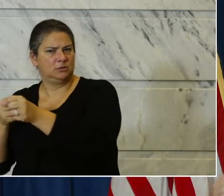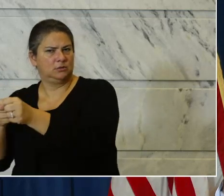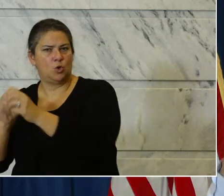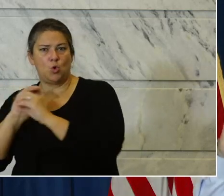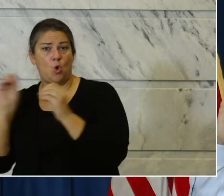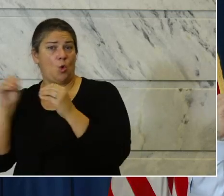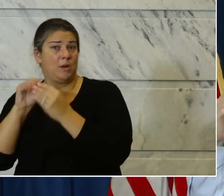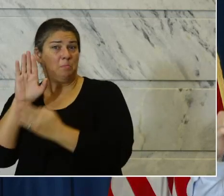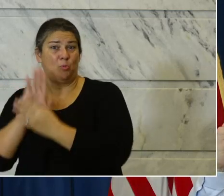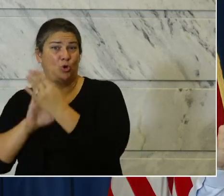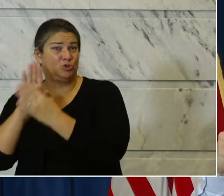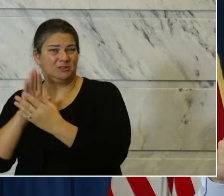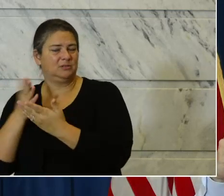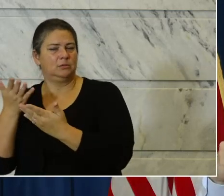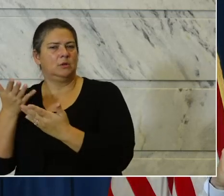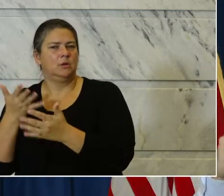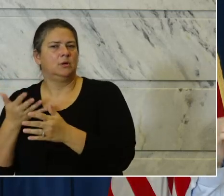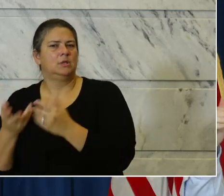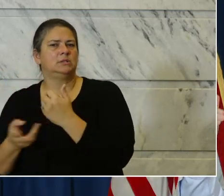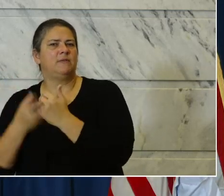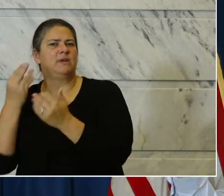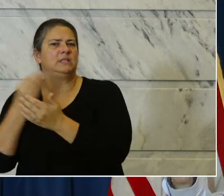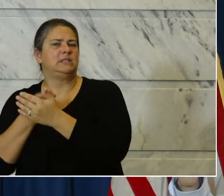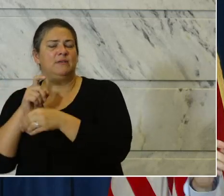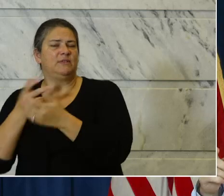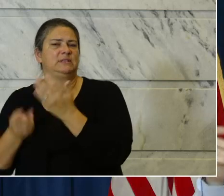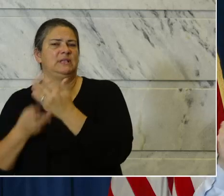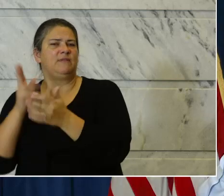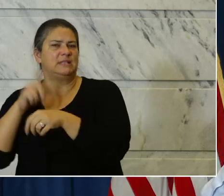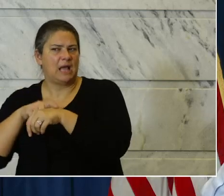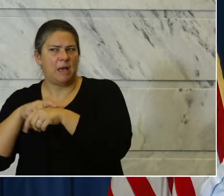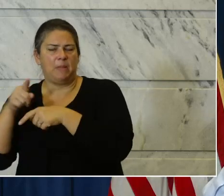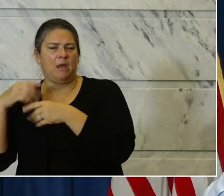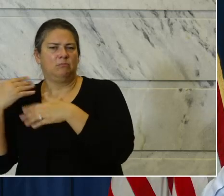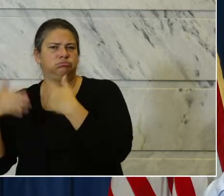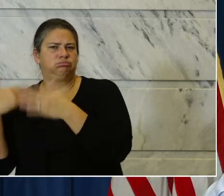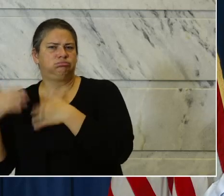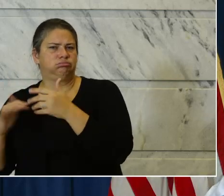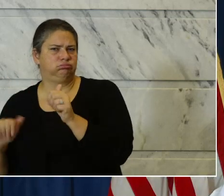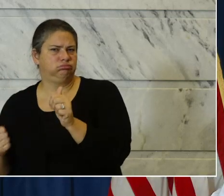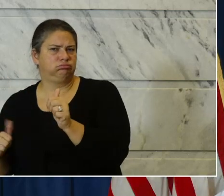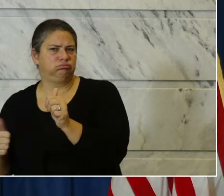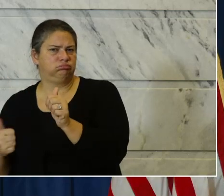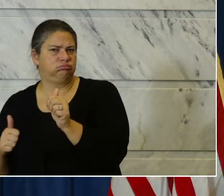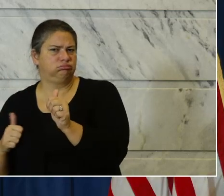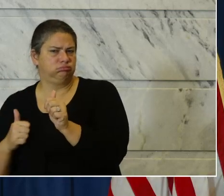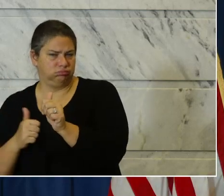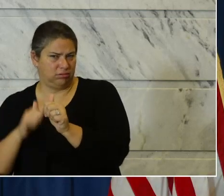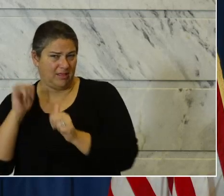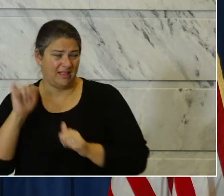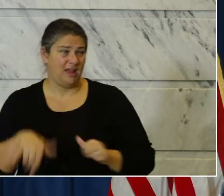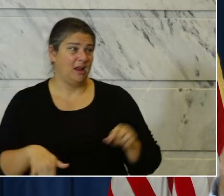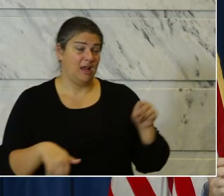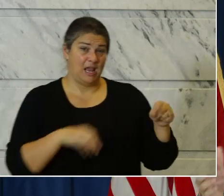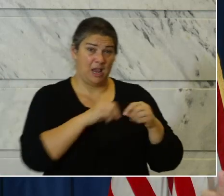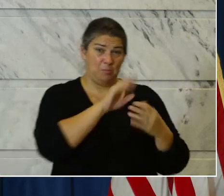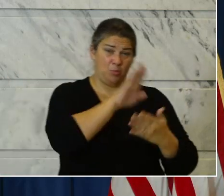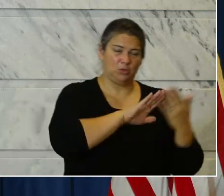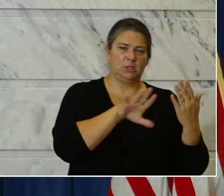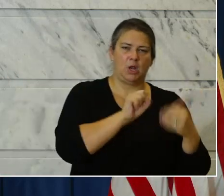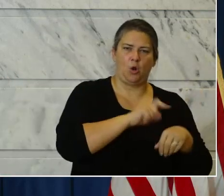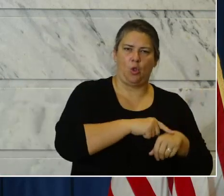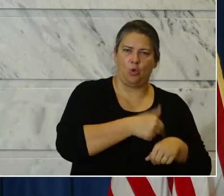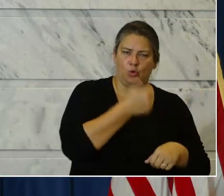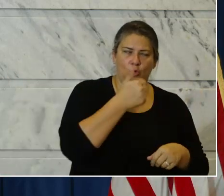claims, we need to get to a steady point before we can absorb that loss of productivity, because that would be fewer